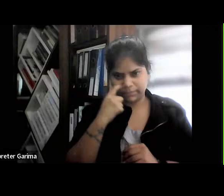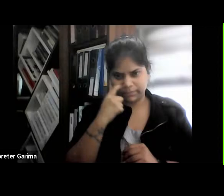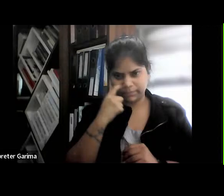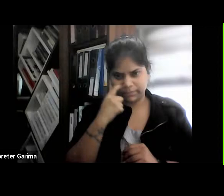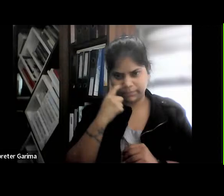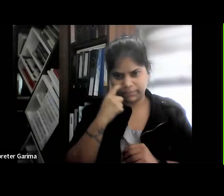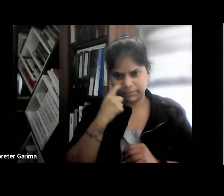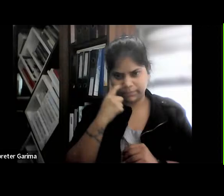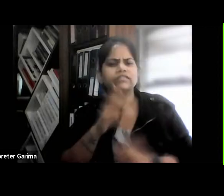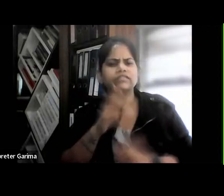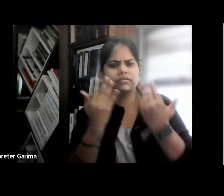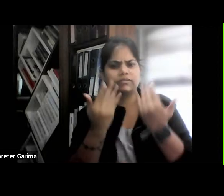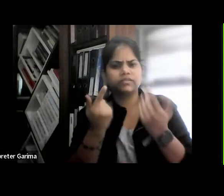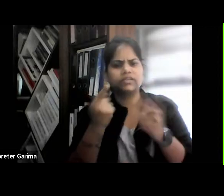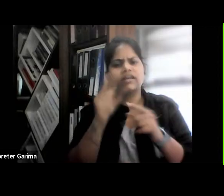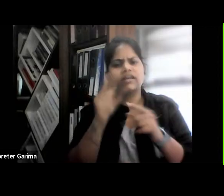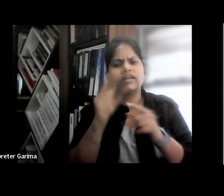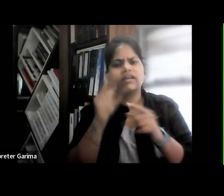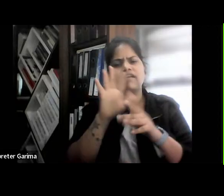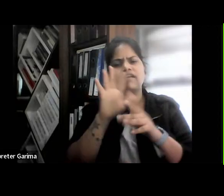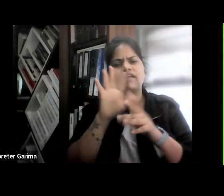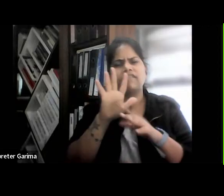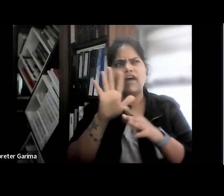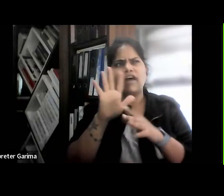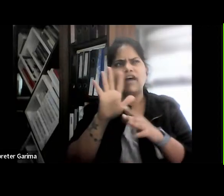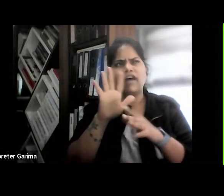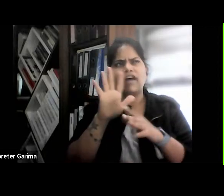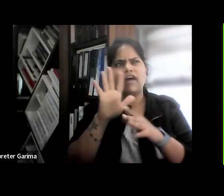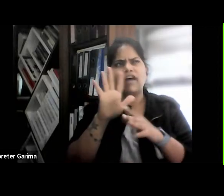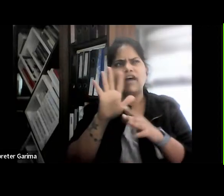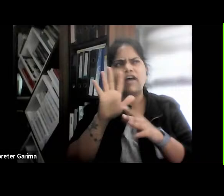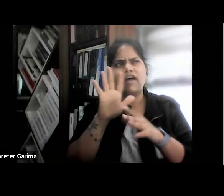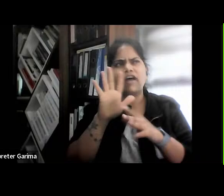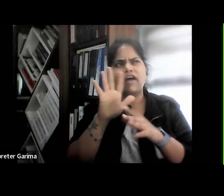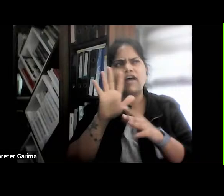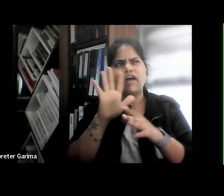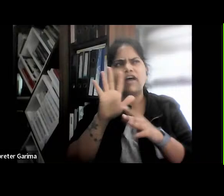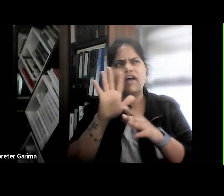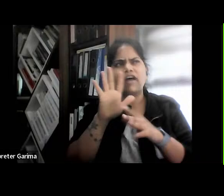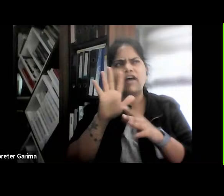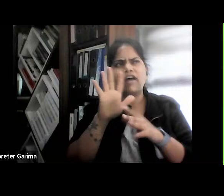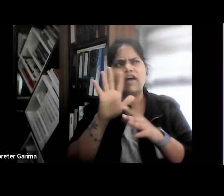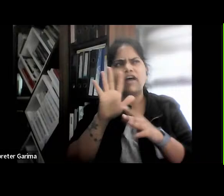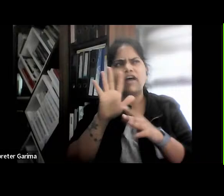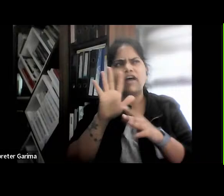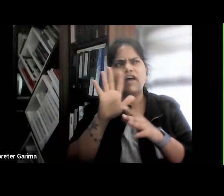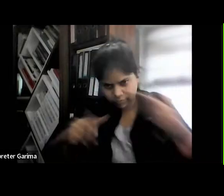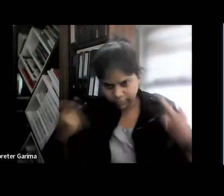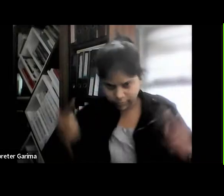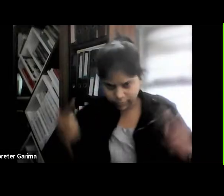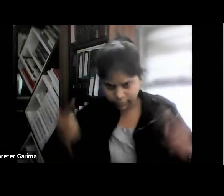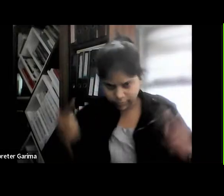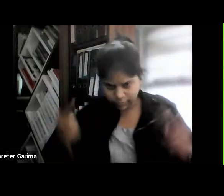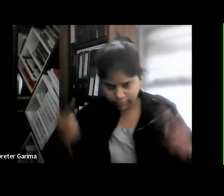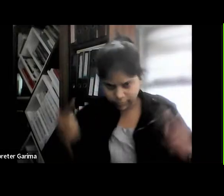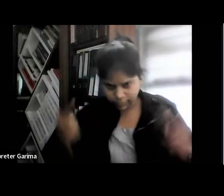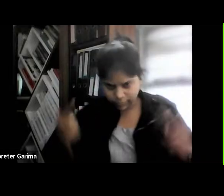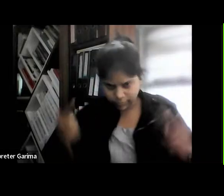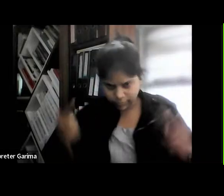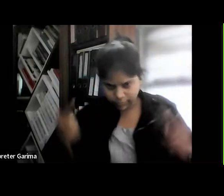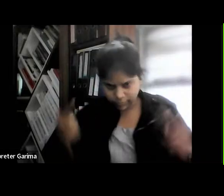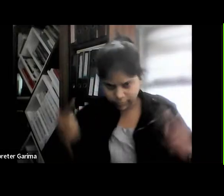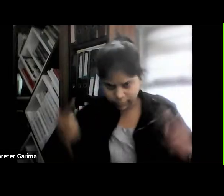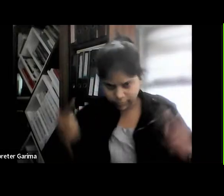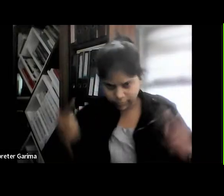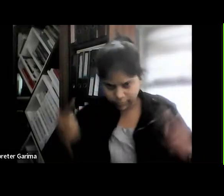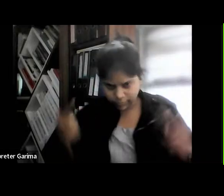left, so you can then start winding up or concluding your paper. All right. Otherwise, we're all good. I mean, there's no problem as long as